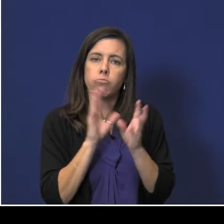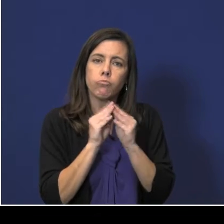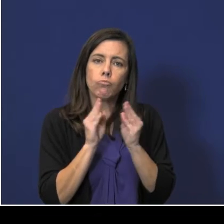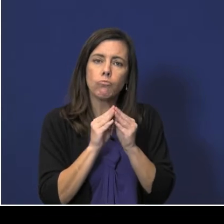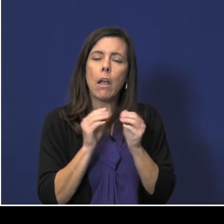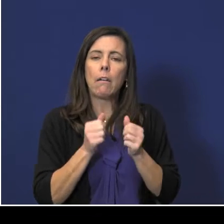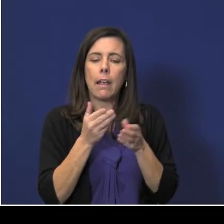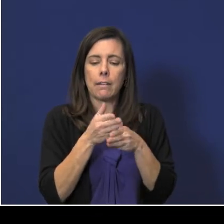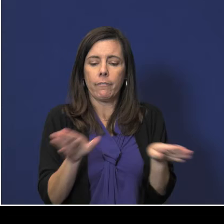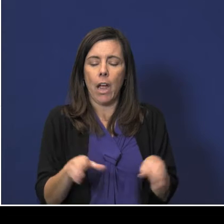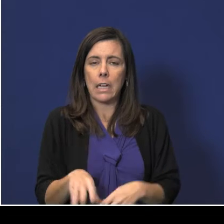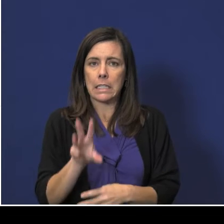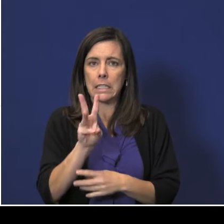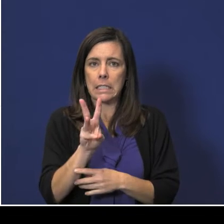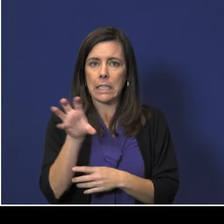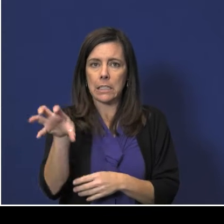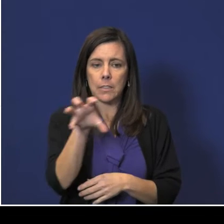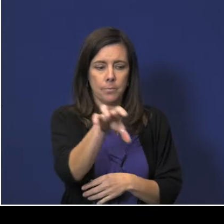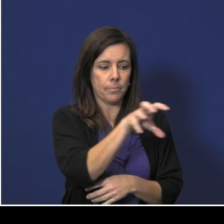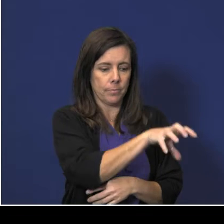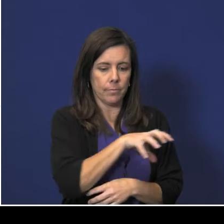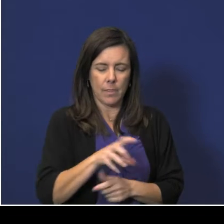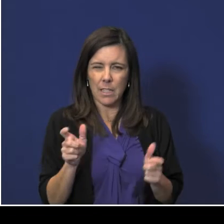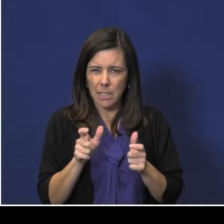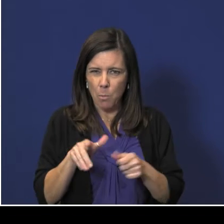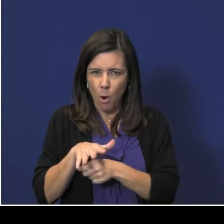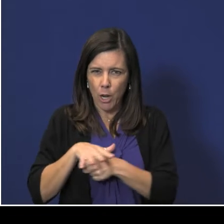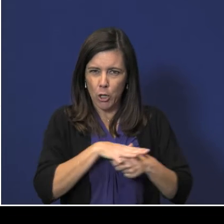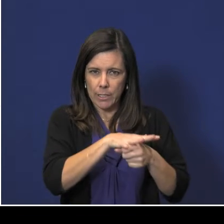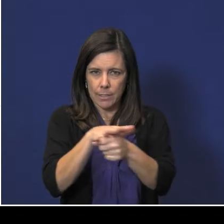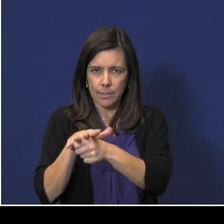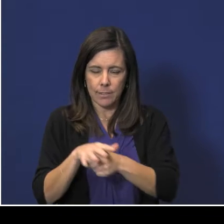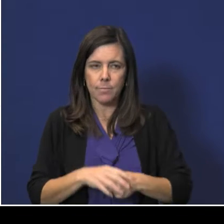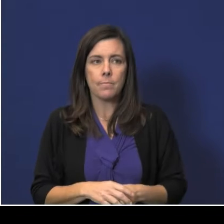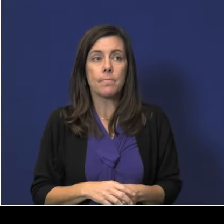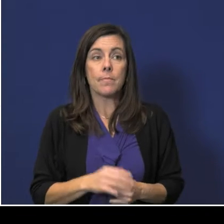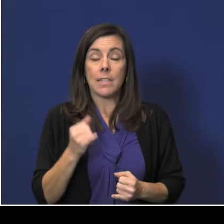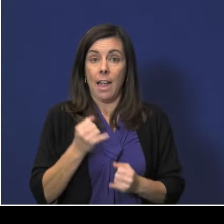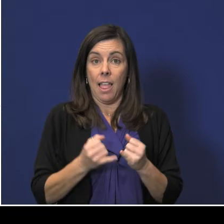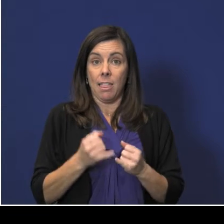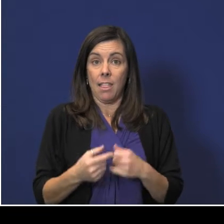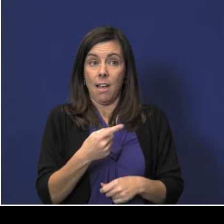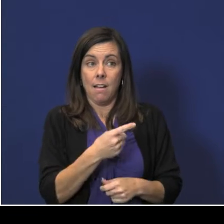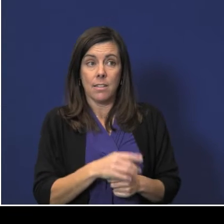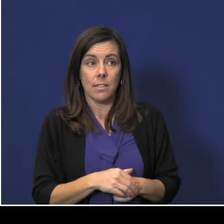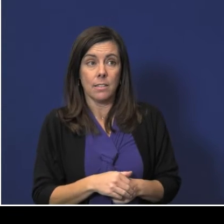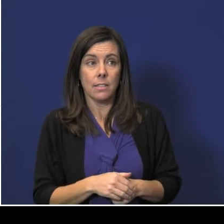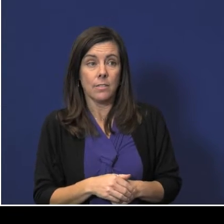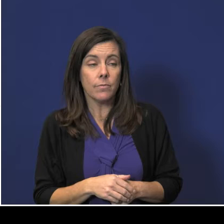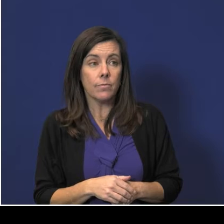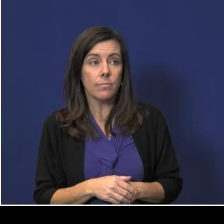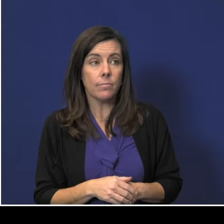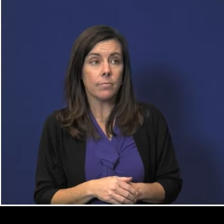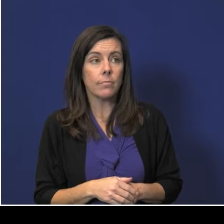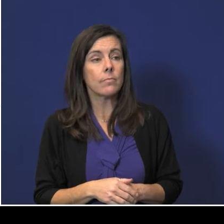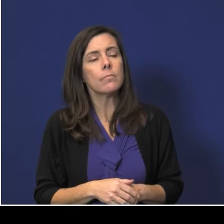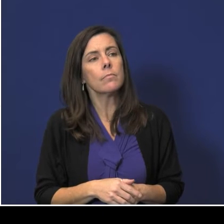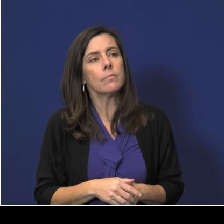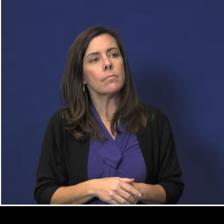6 different smaller areas. And then lastly, this is one of the many views of the